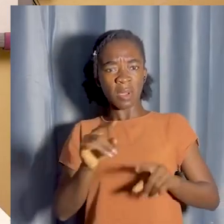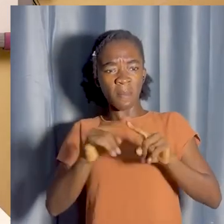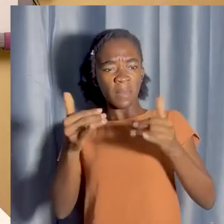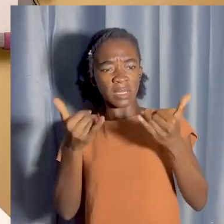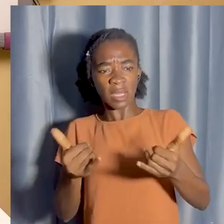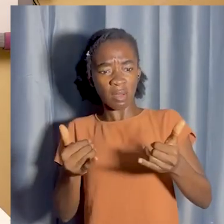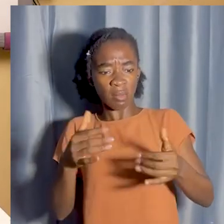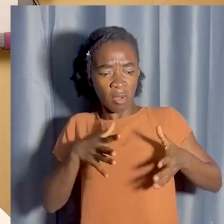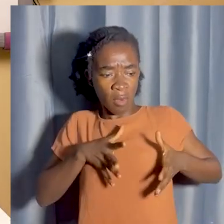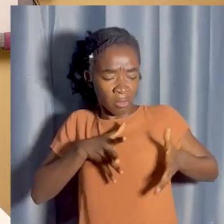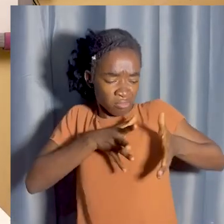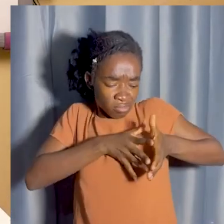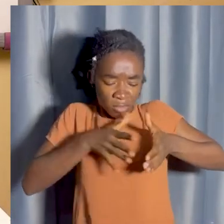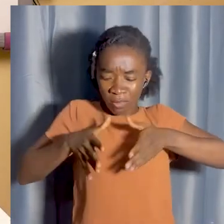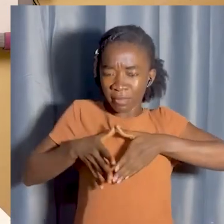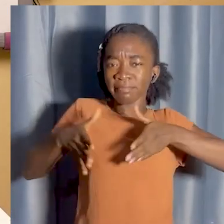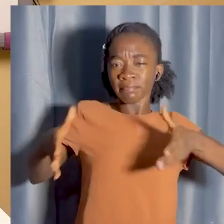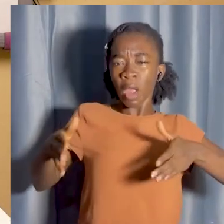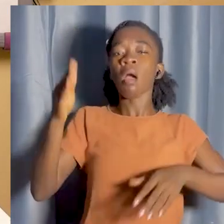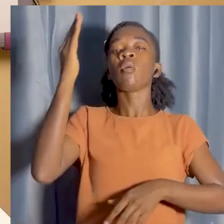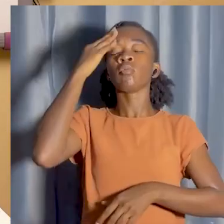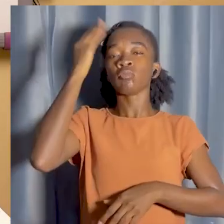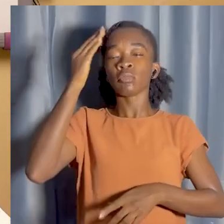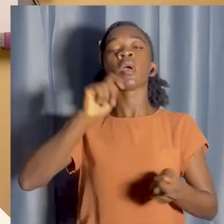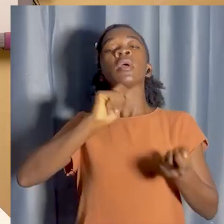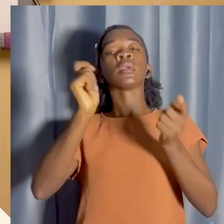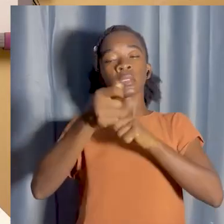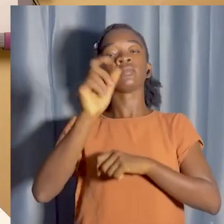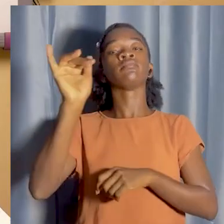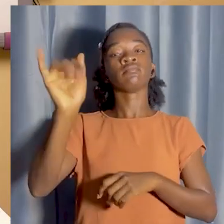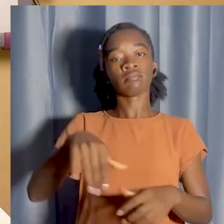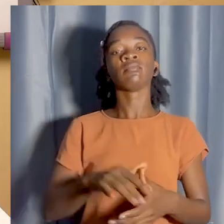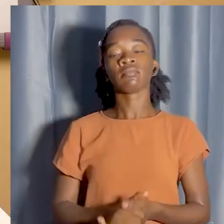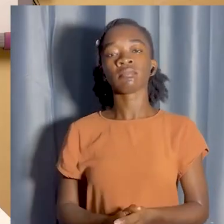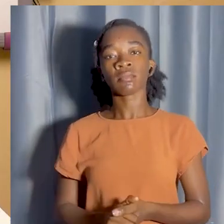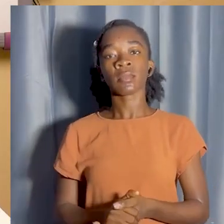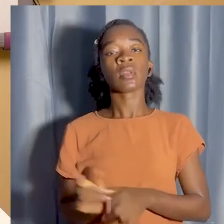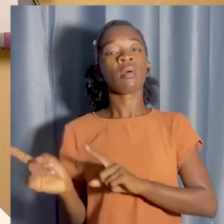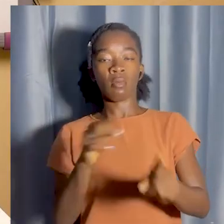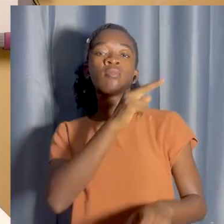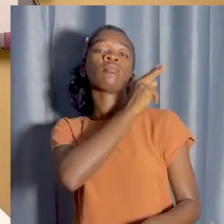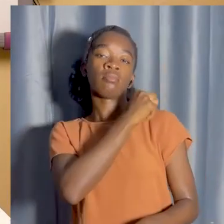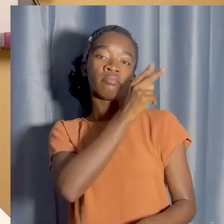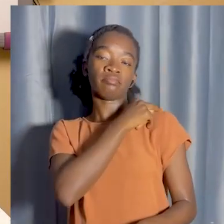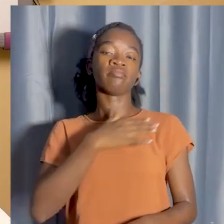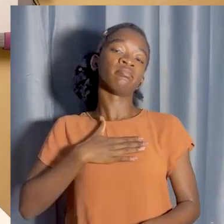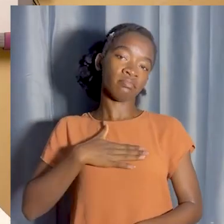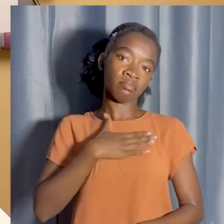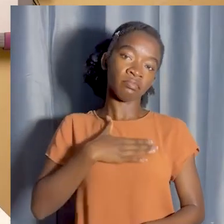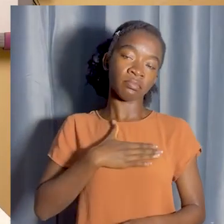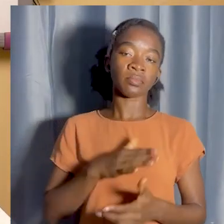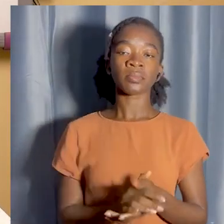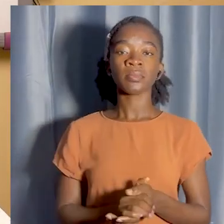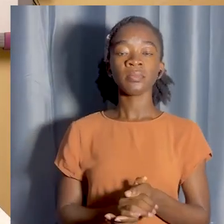normal, and one day you examine yourself and you realize one breast is bigger or one breast is smaller, please seek some medical attention. You may also notice